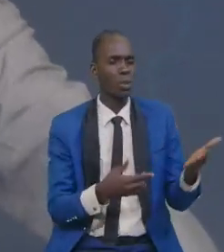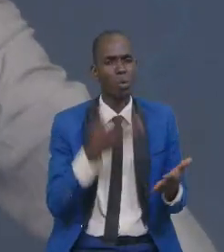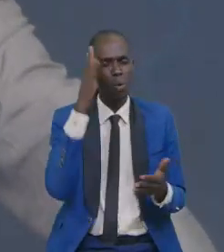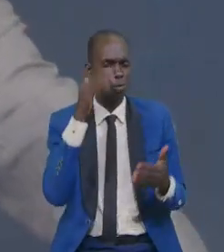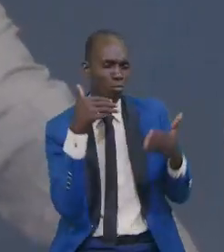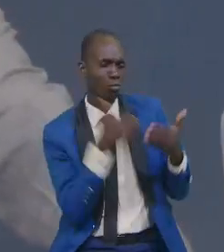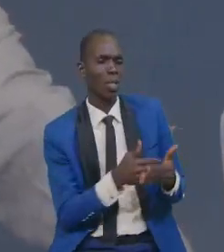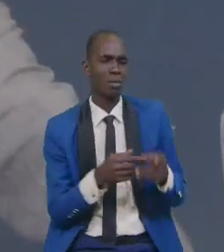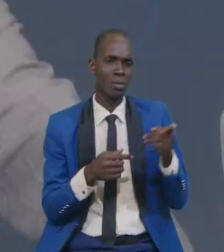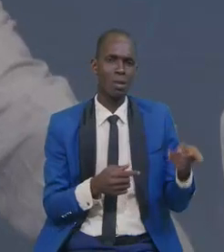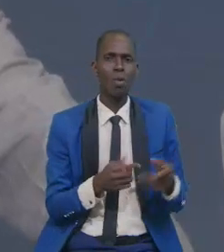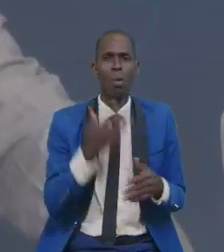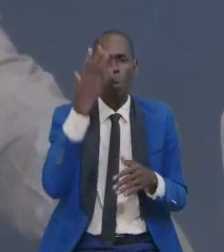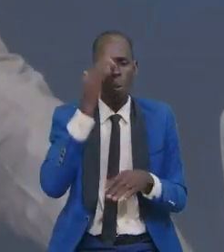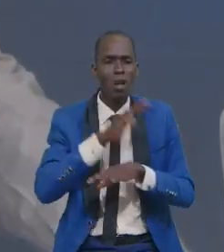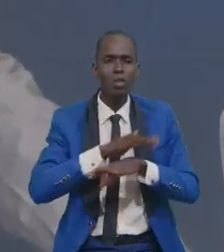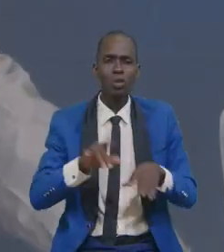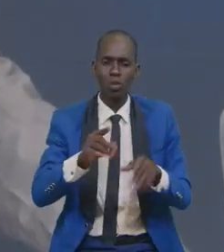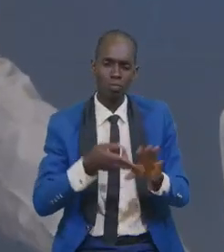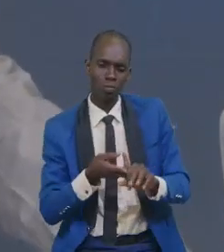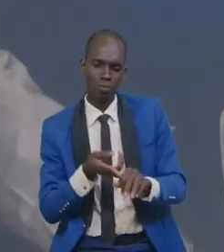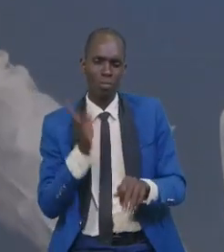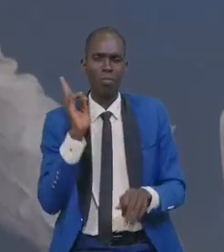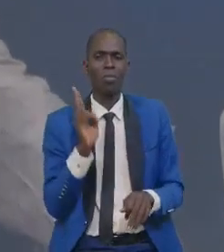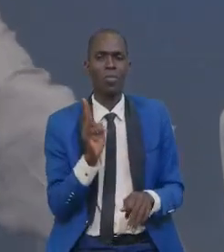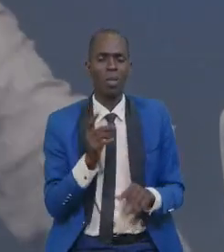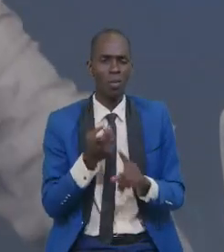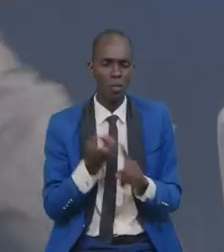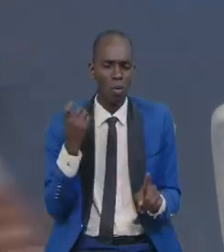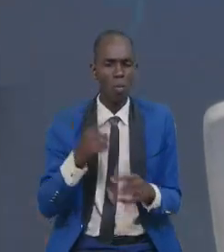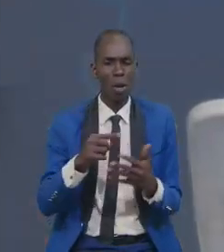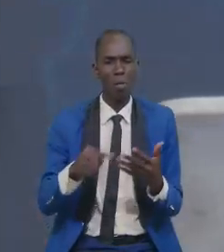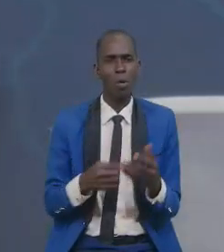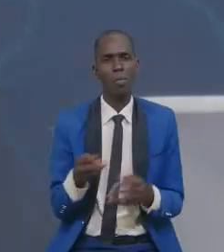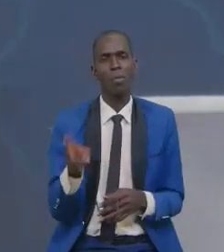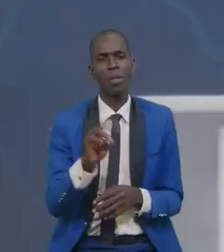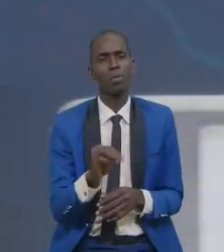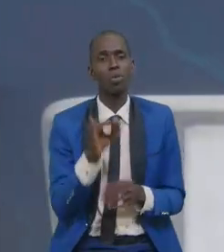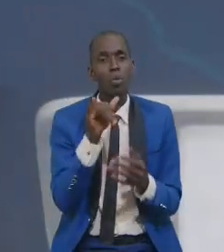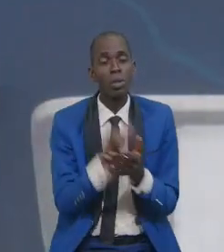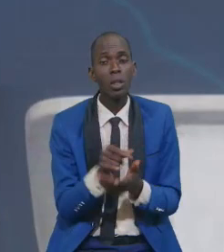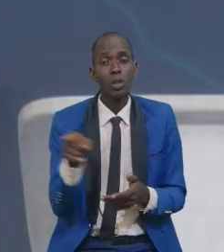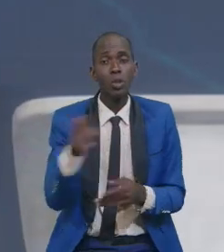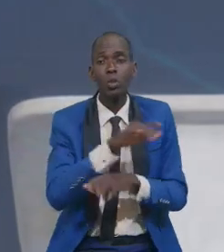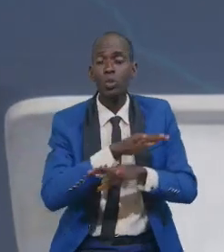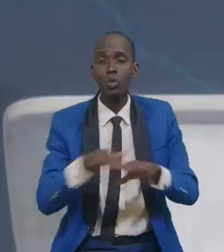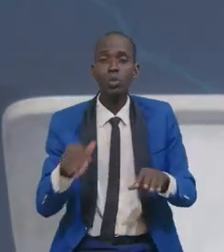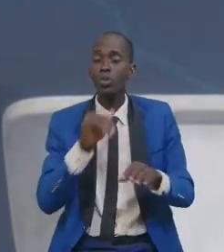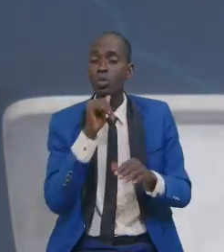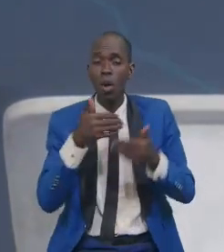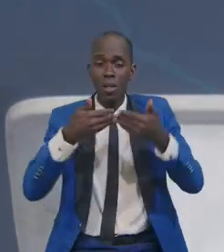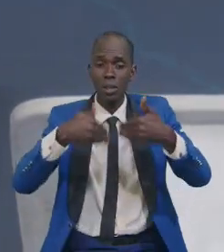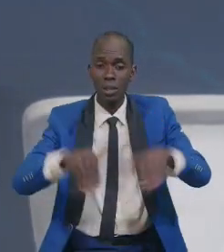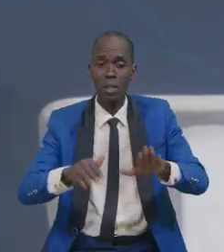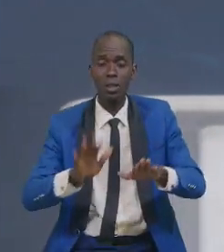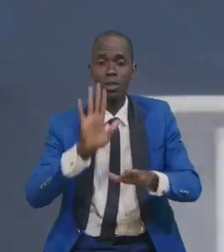come out from among them so that you do not sell yourself